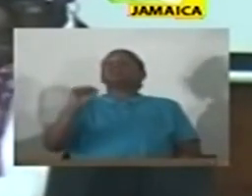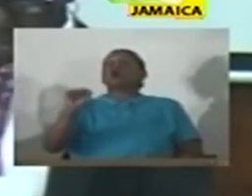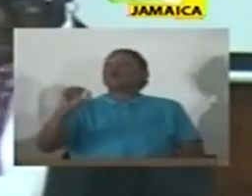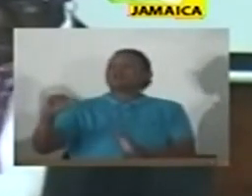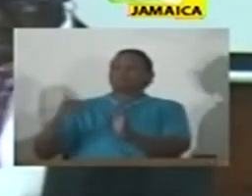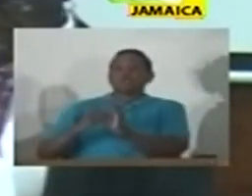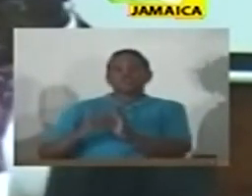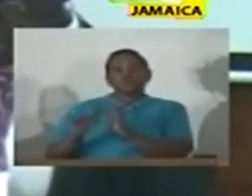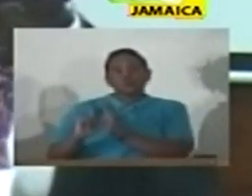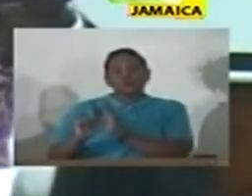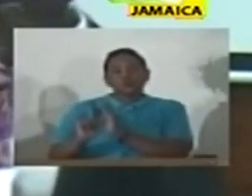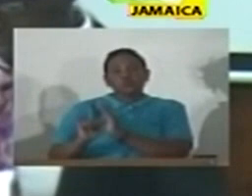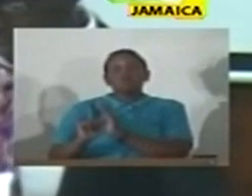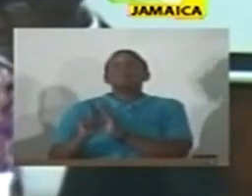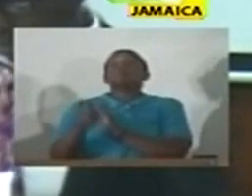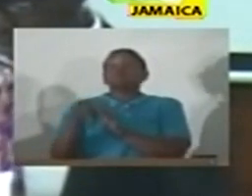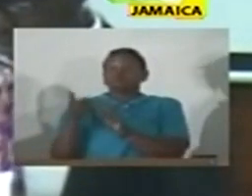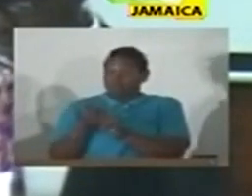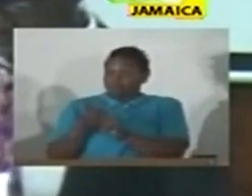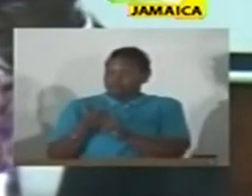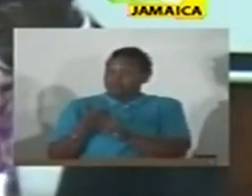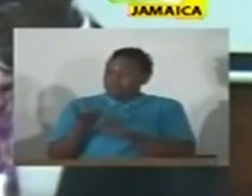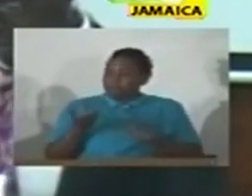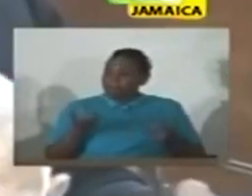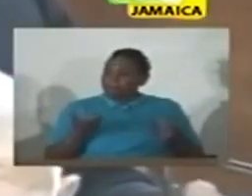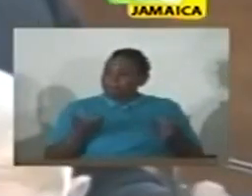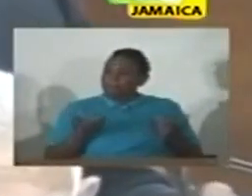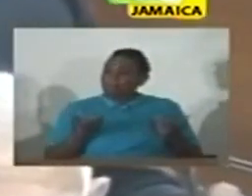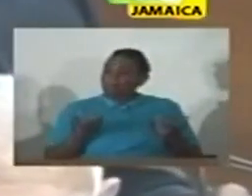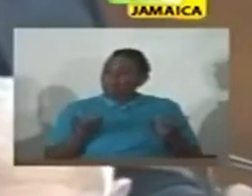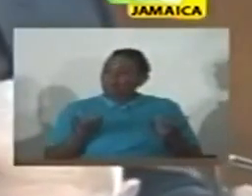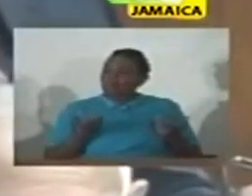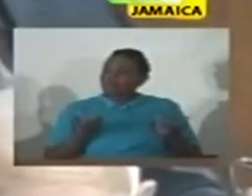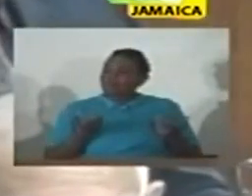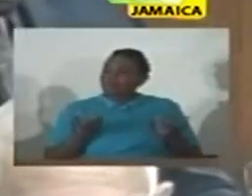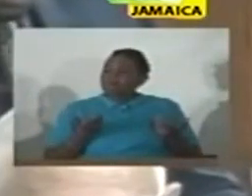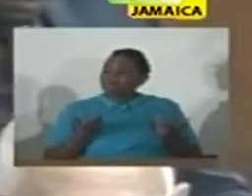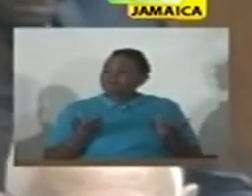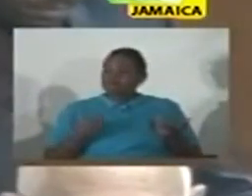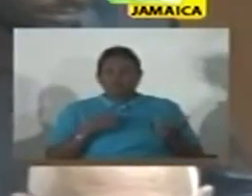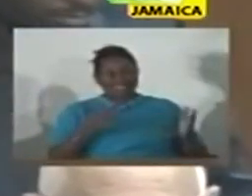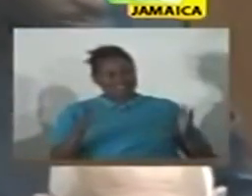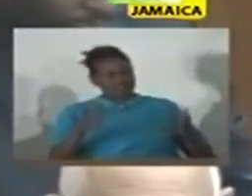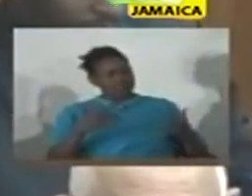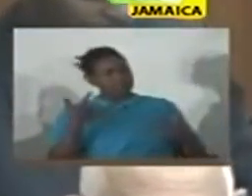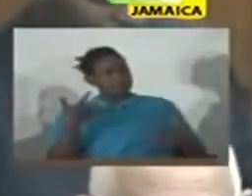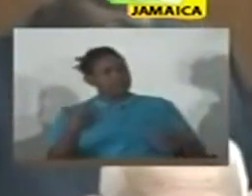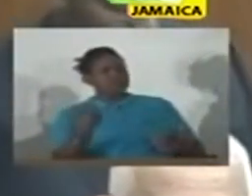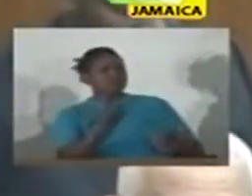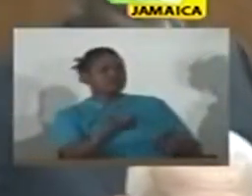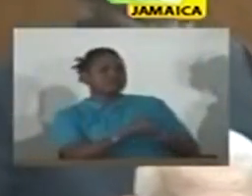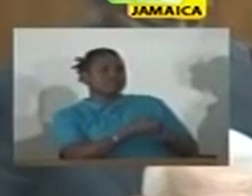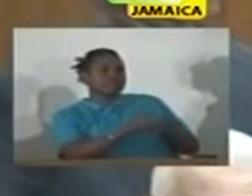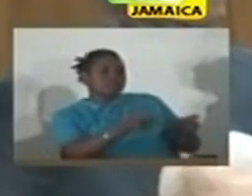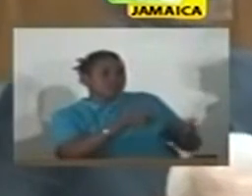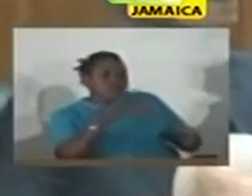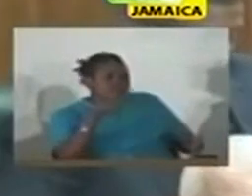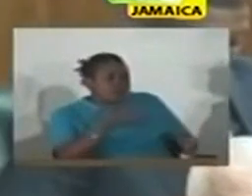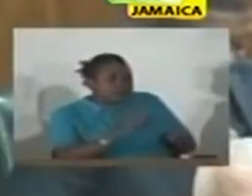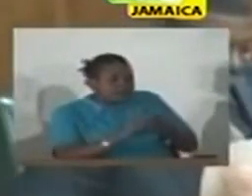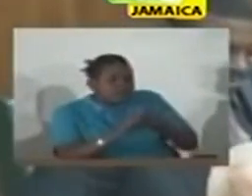Manchester, where we intend to lease land to small farmers to grow a variety of crops,